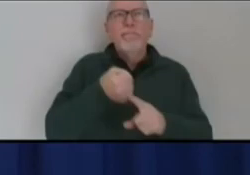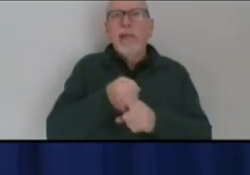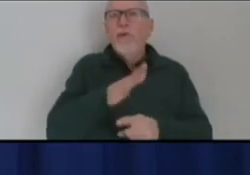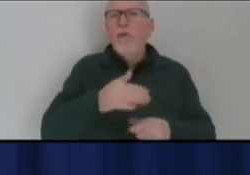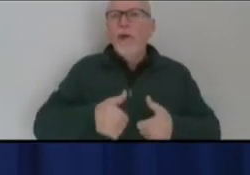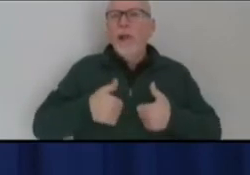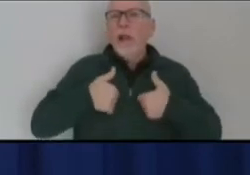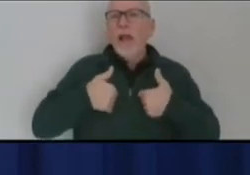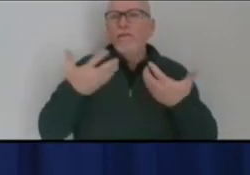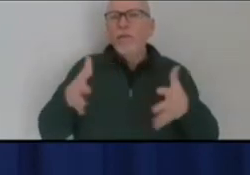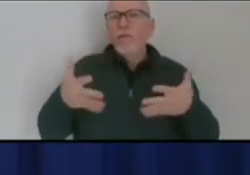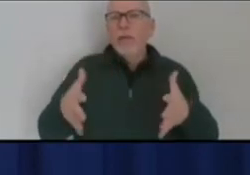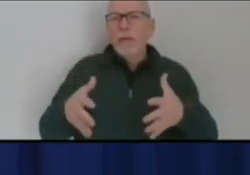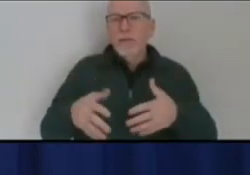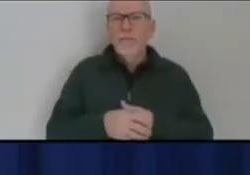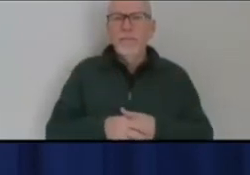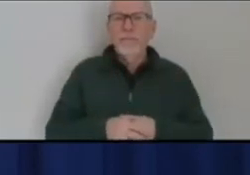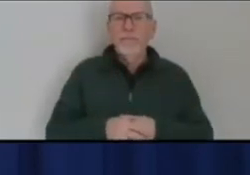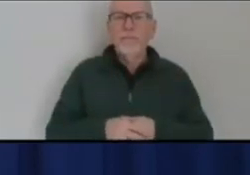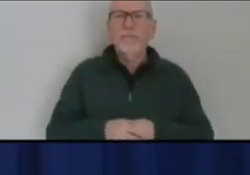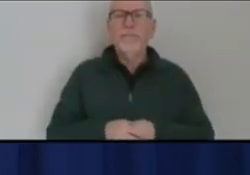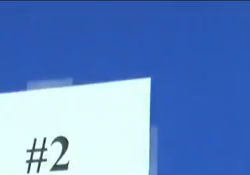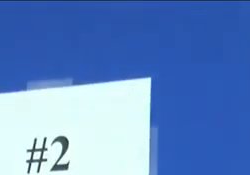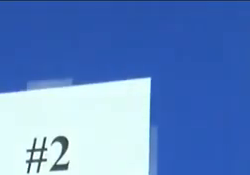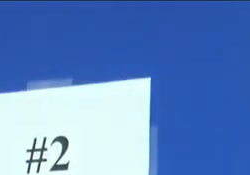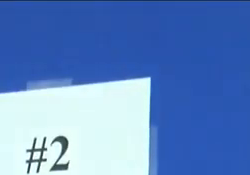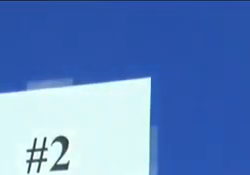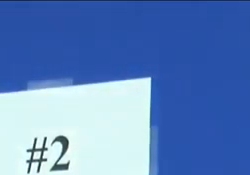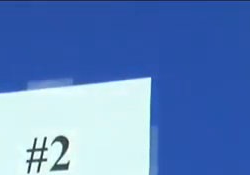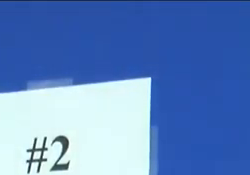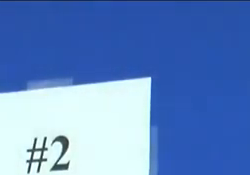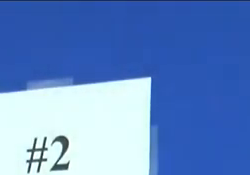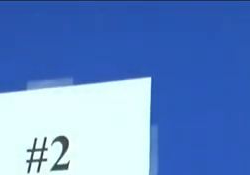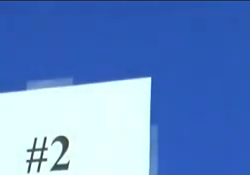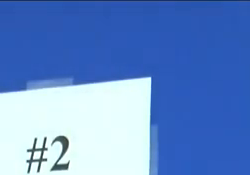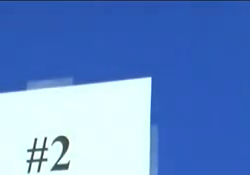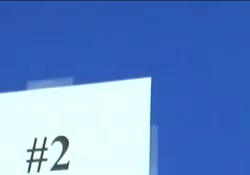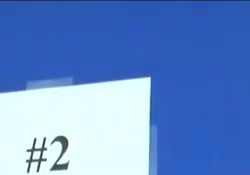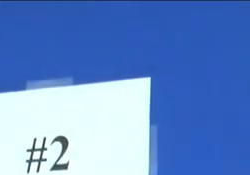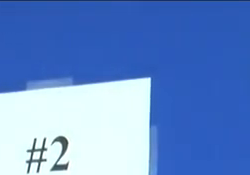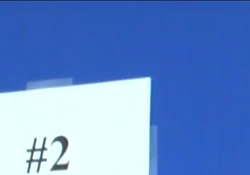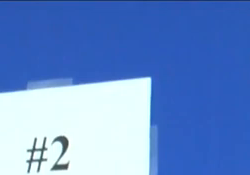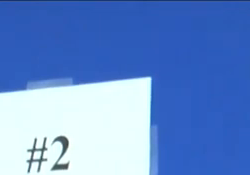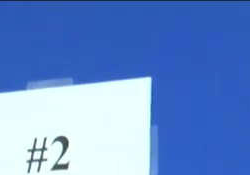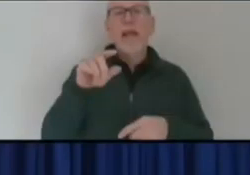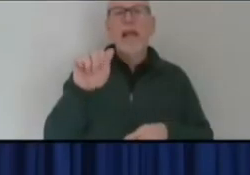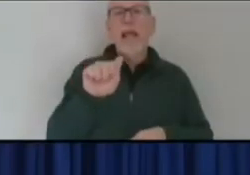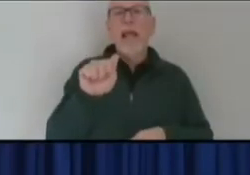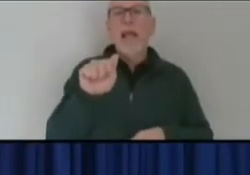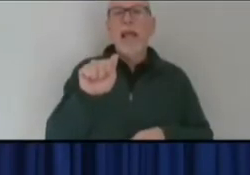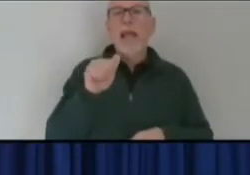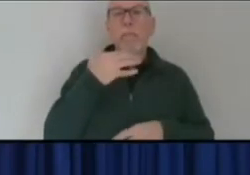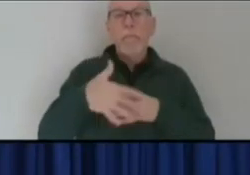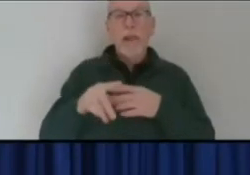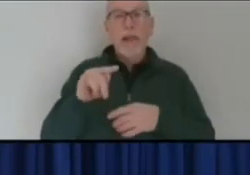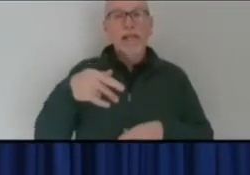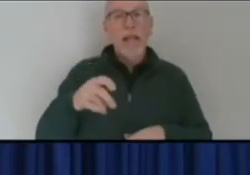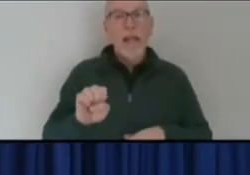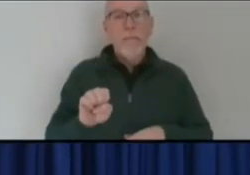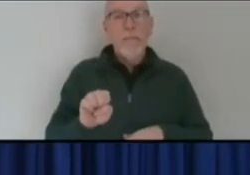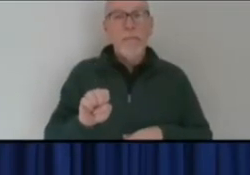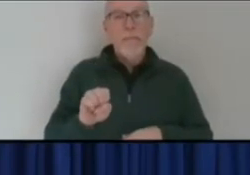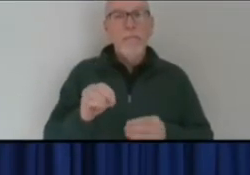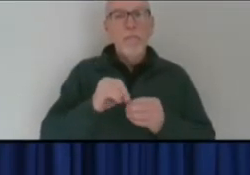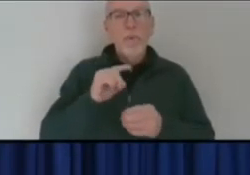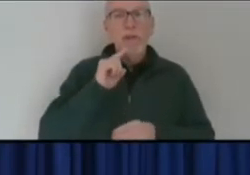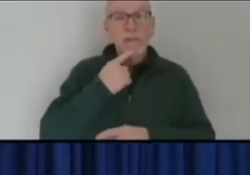doses. As for the state of the pandemic in Indiana, the positivity rate is at 10.8 percent, the lowest it's been